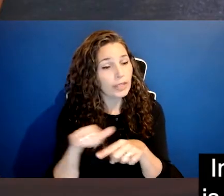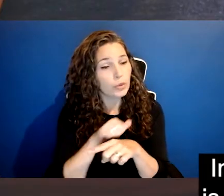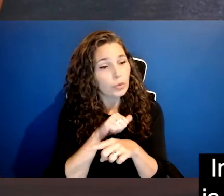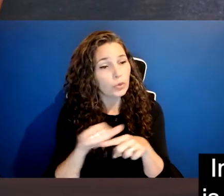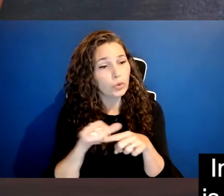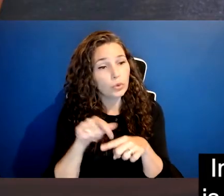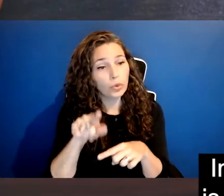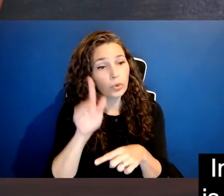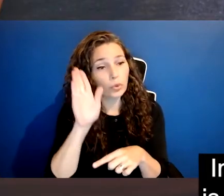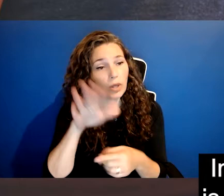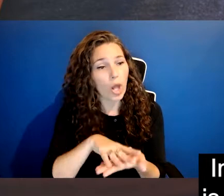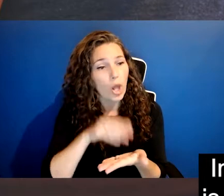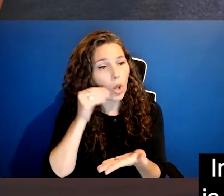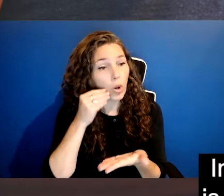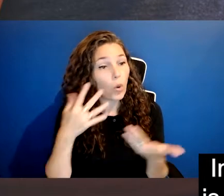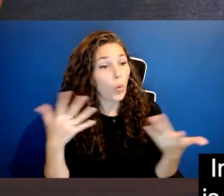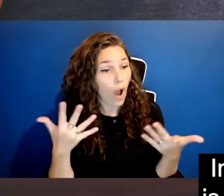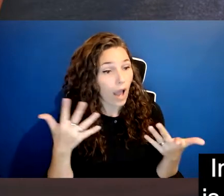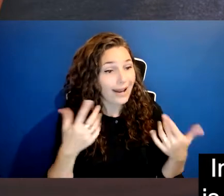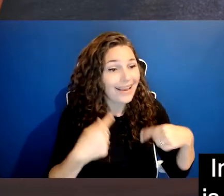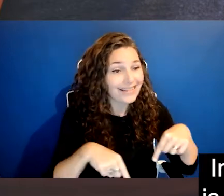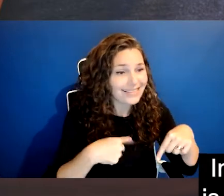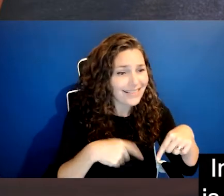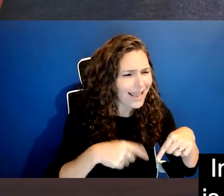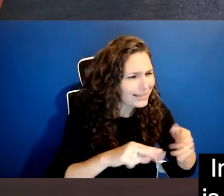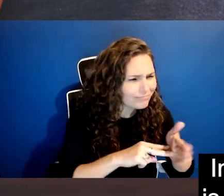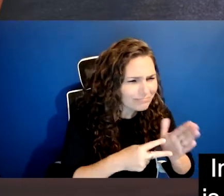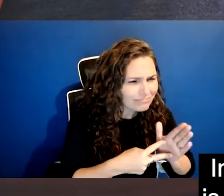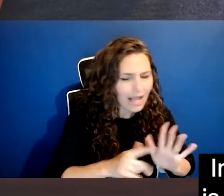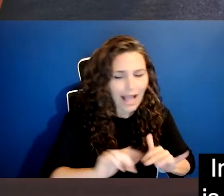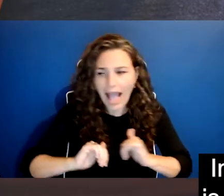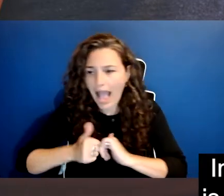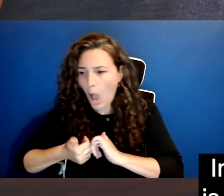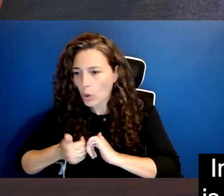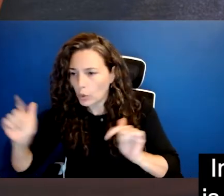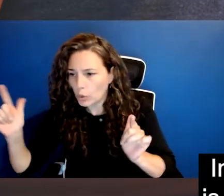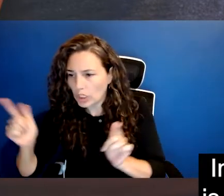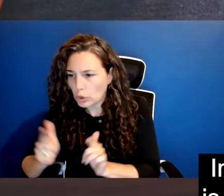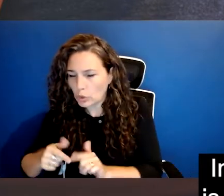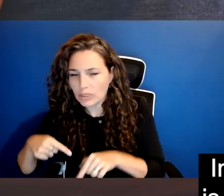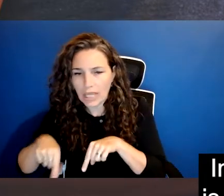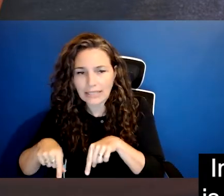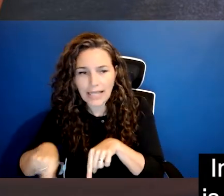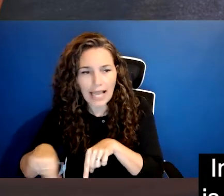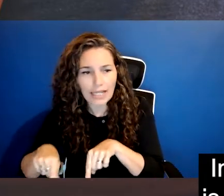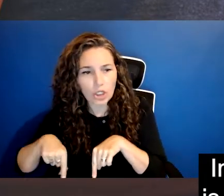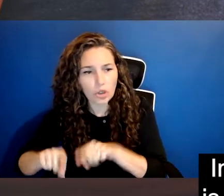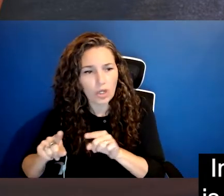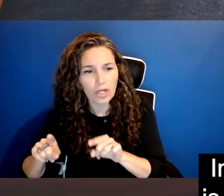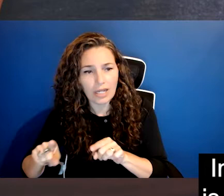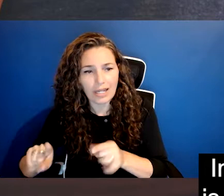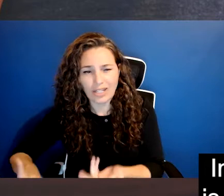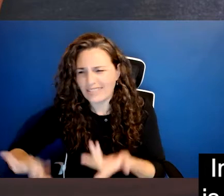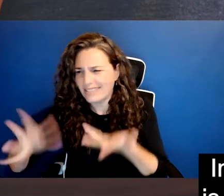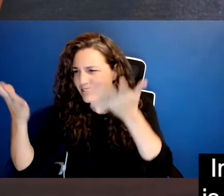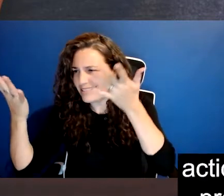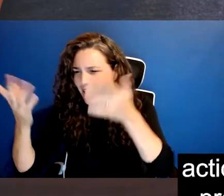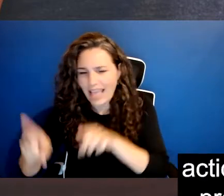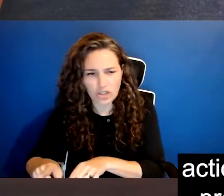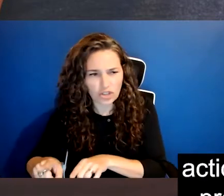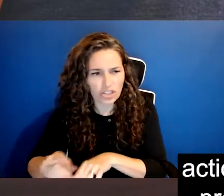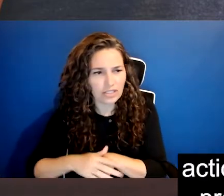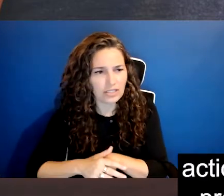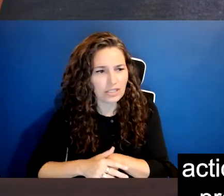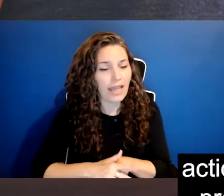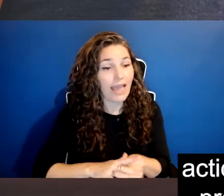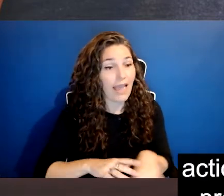In this training, you will learn what anxiety is, ways to reduce anxiety during disasters, actions you